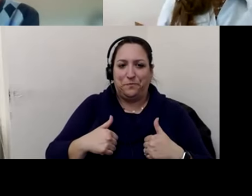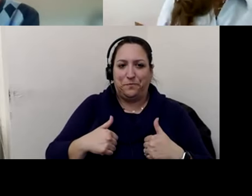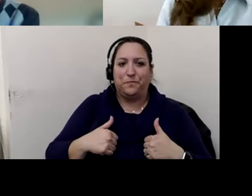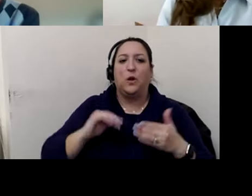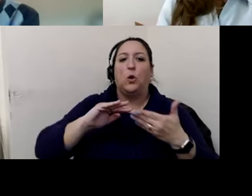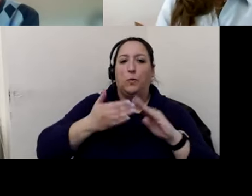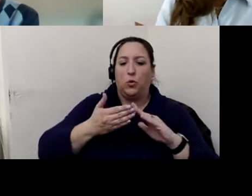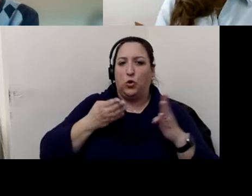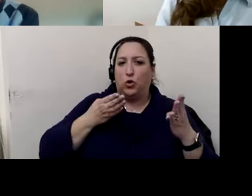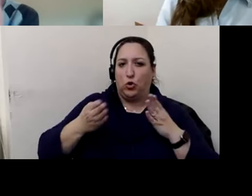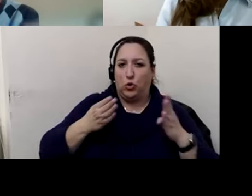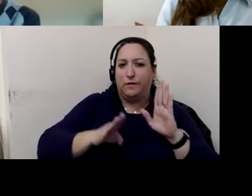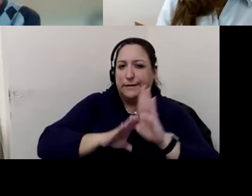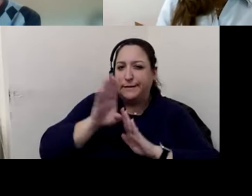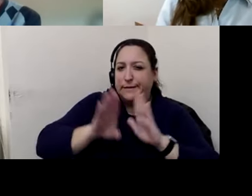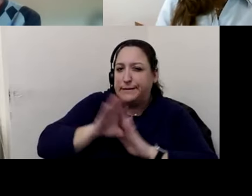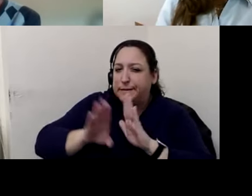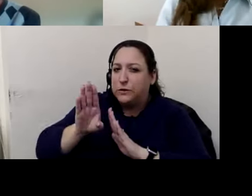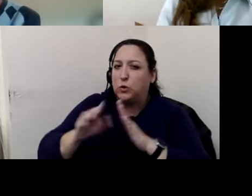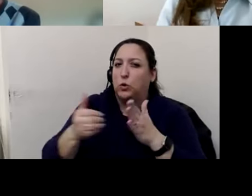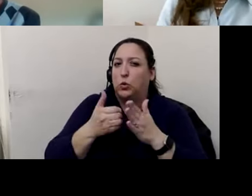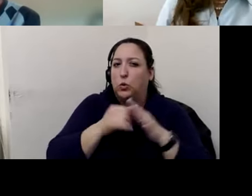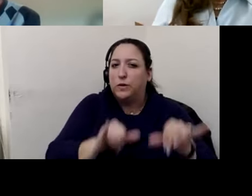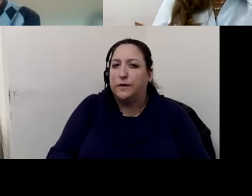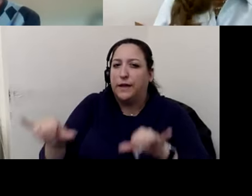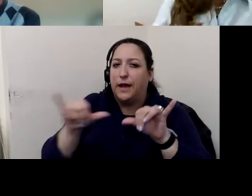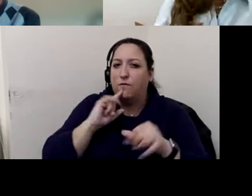community services were being developed, and there were new standards of care.